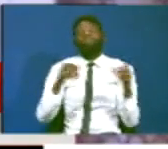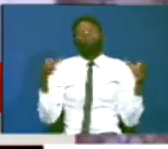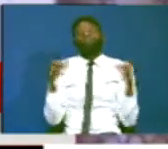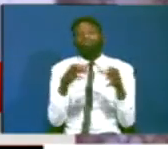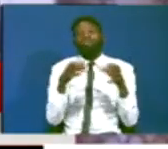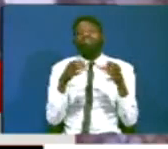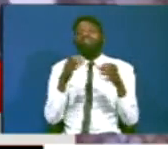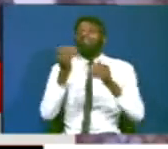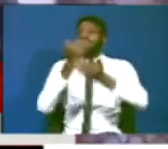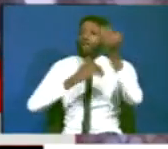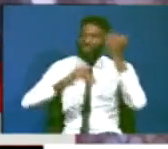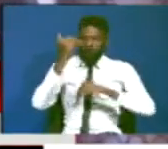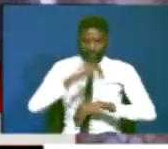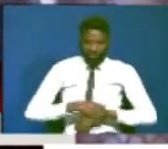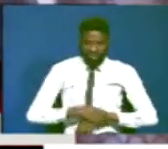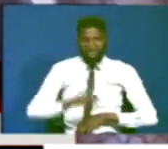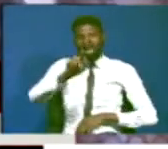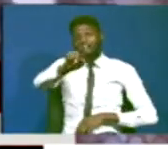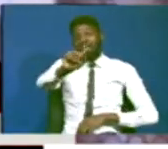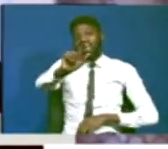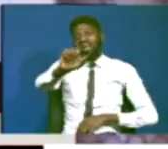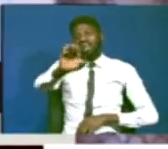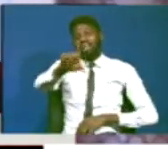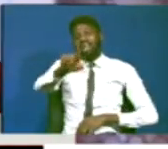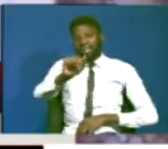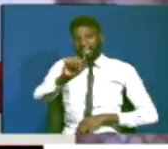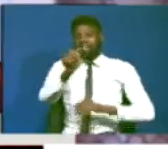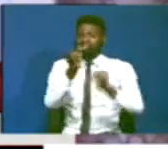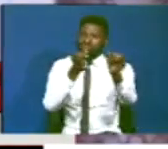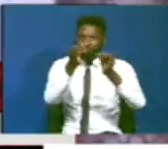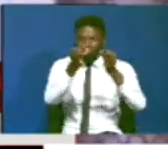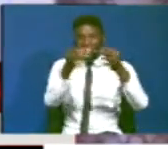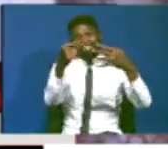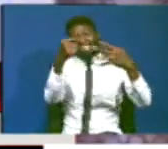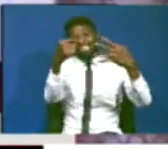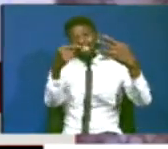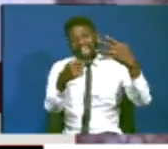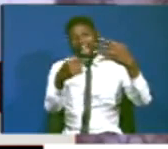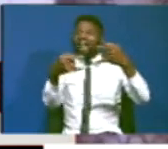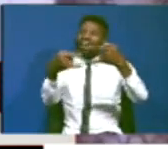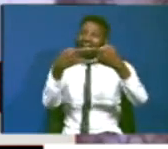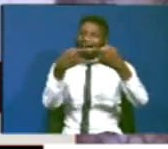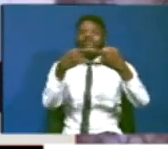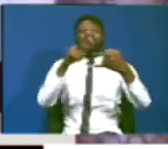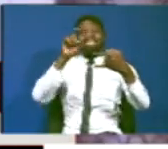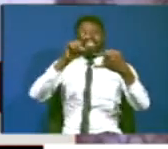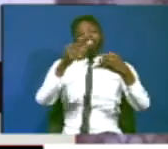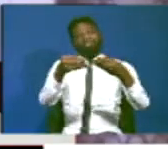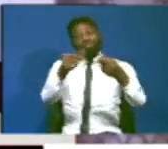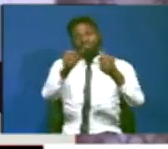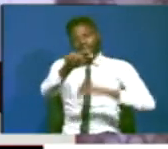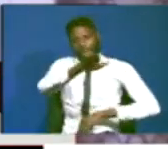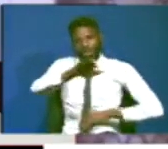Kailas has mentioned just a few of the gaps, the voids that need to be filled from a development